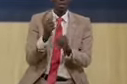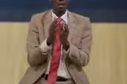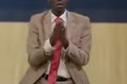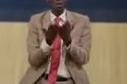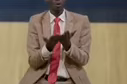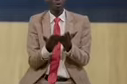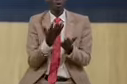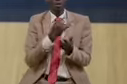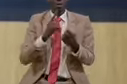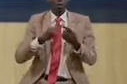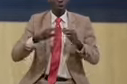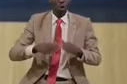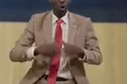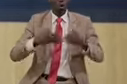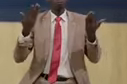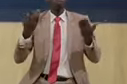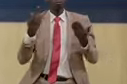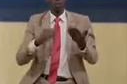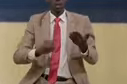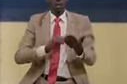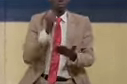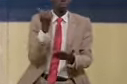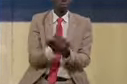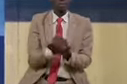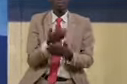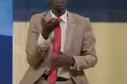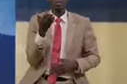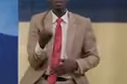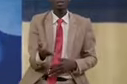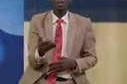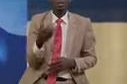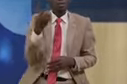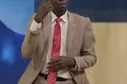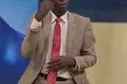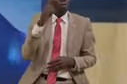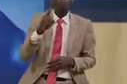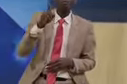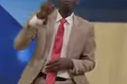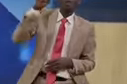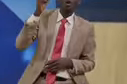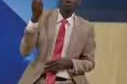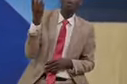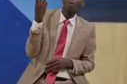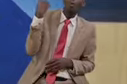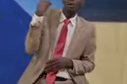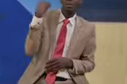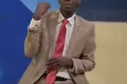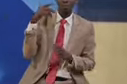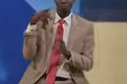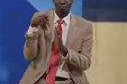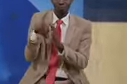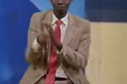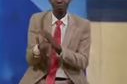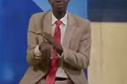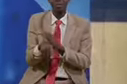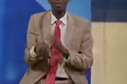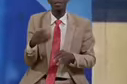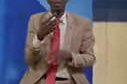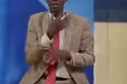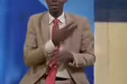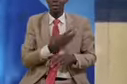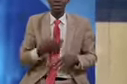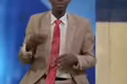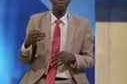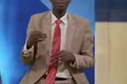the seals thereof, for thou wast slain and hast redeemed us